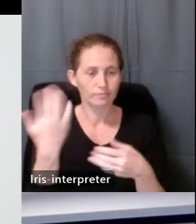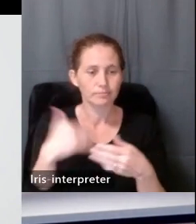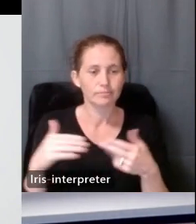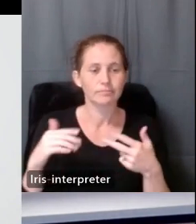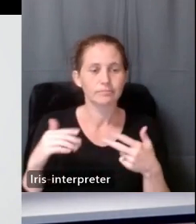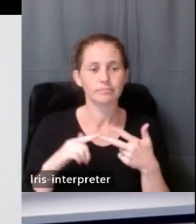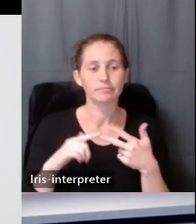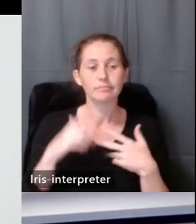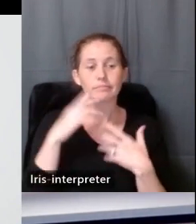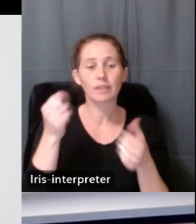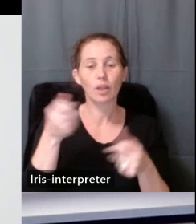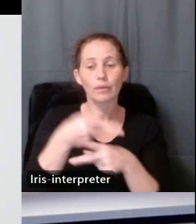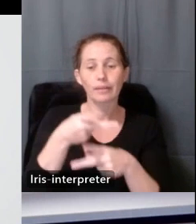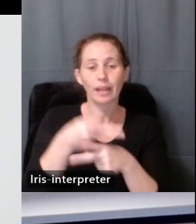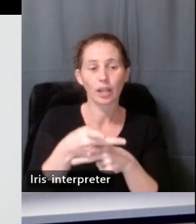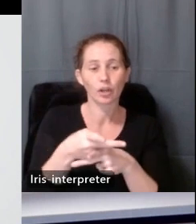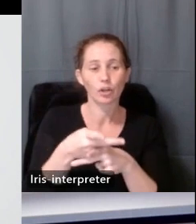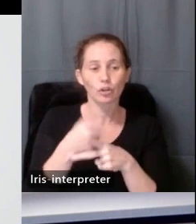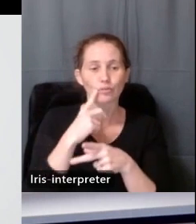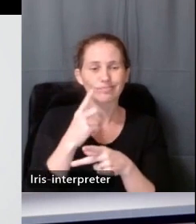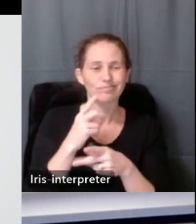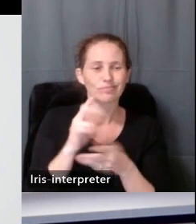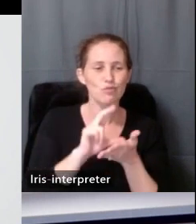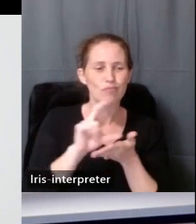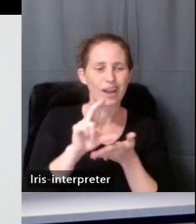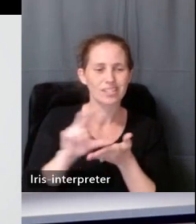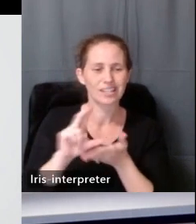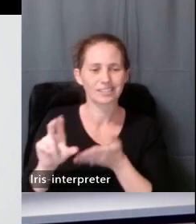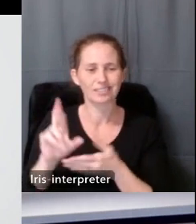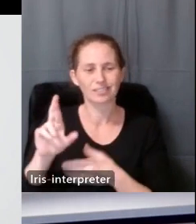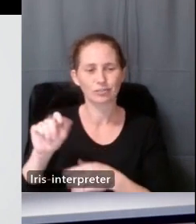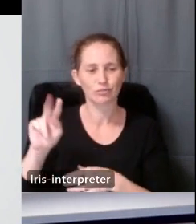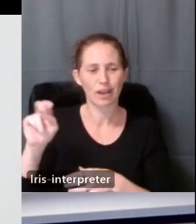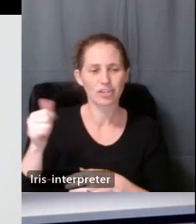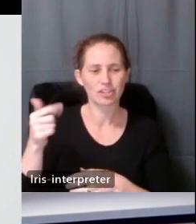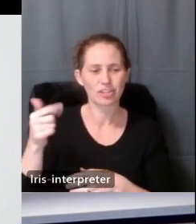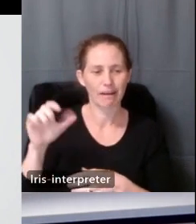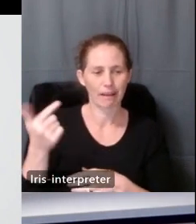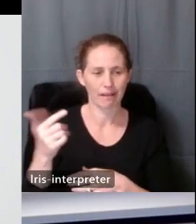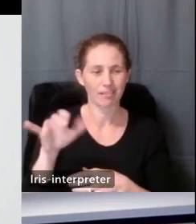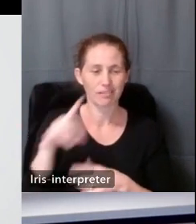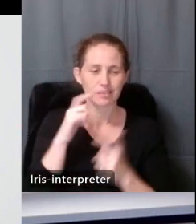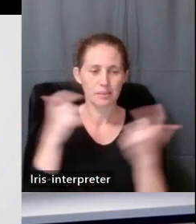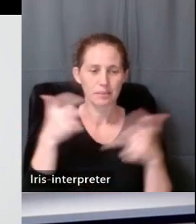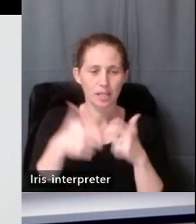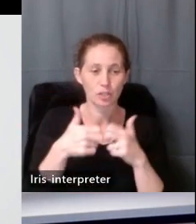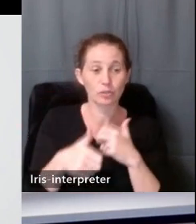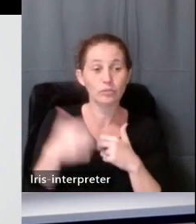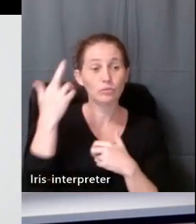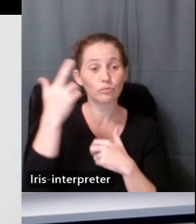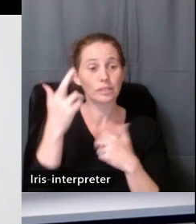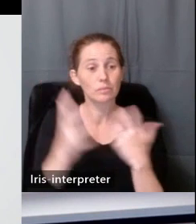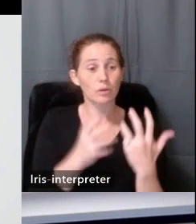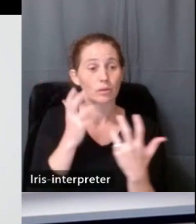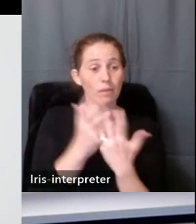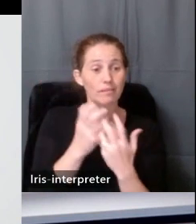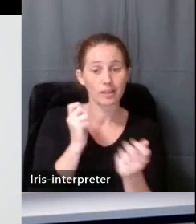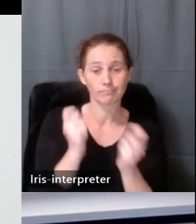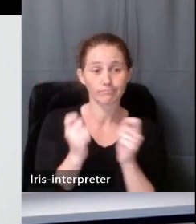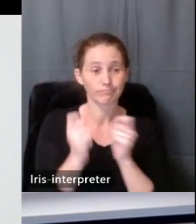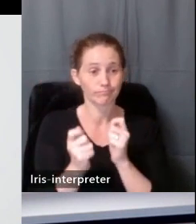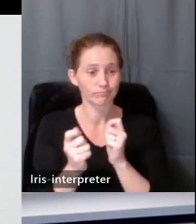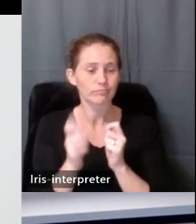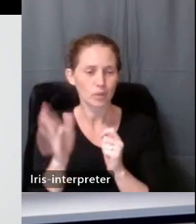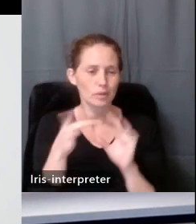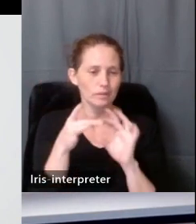about healthcare rationing. That's a big issue. And then we're also going to talk about reasonable modifications and accommodations. We're going to say a little